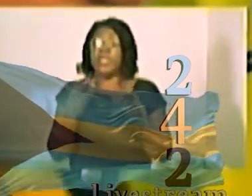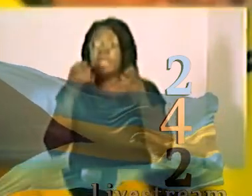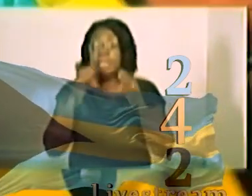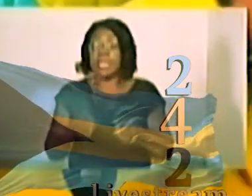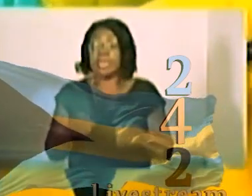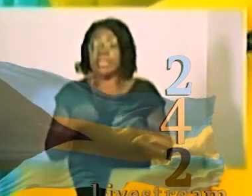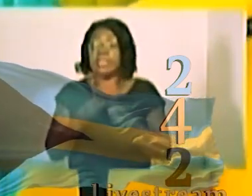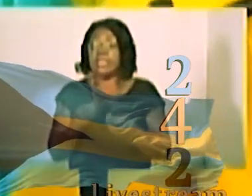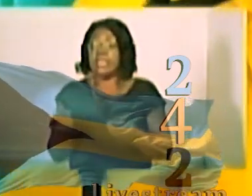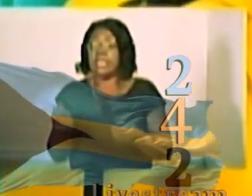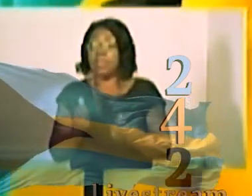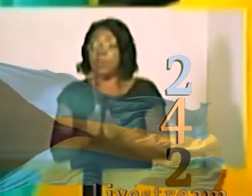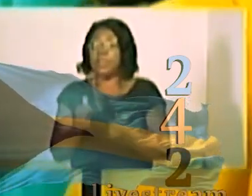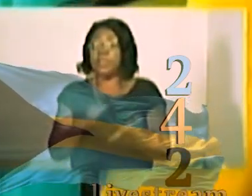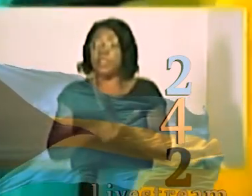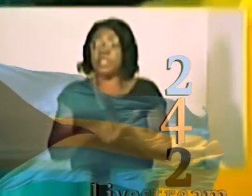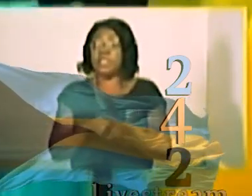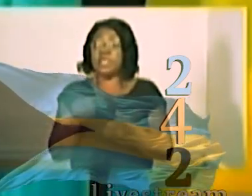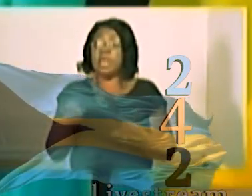Thank you.